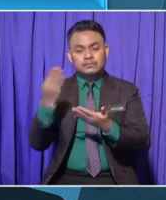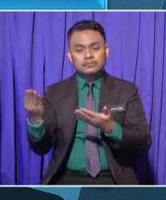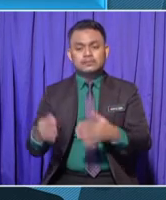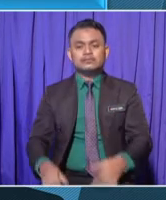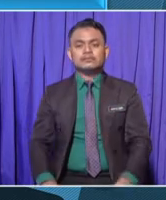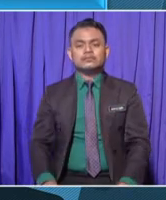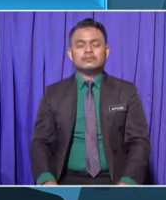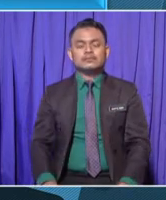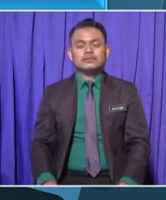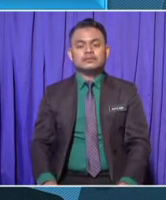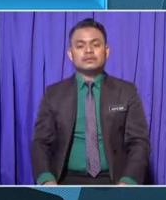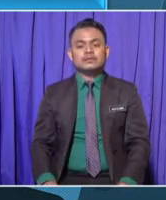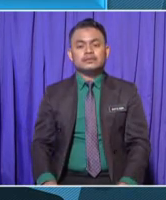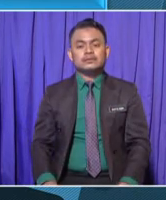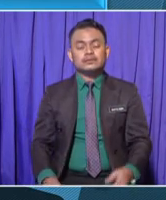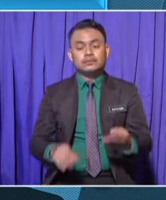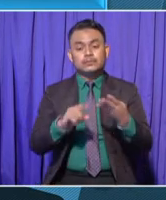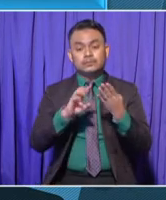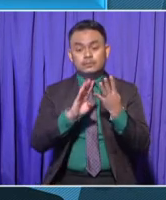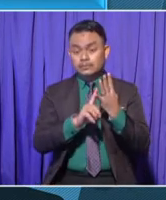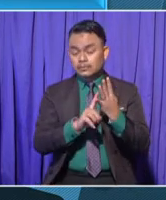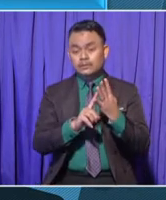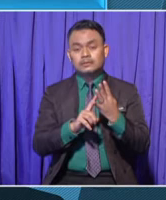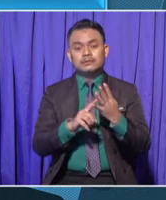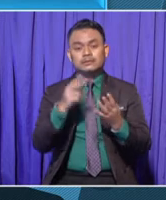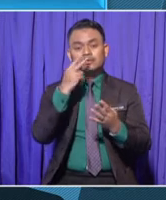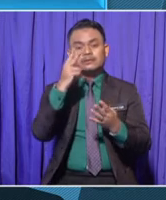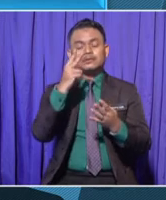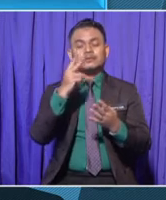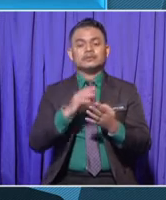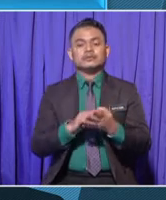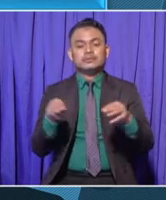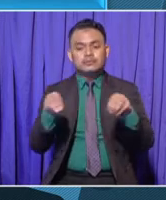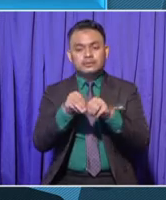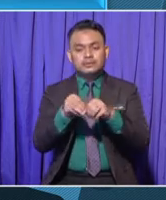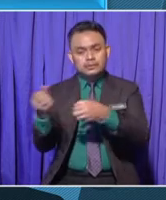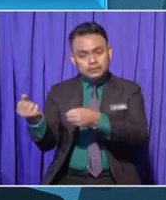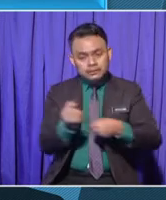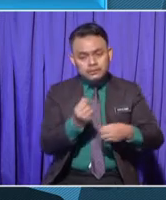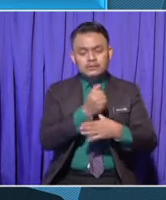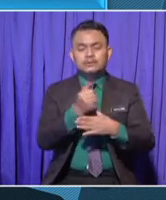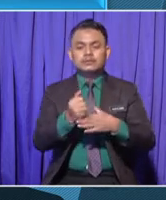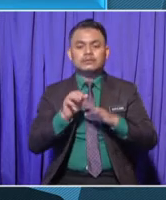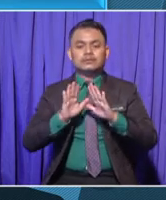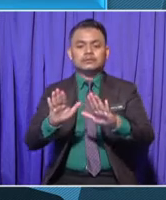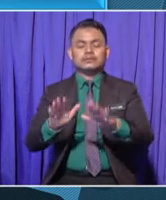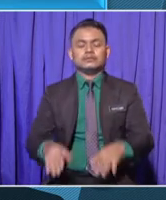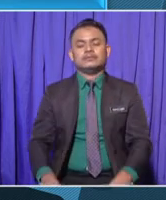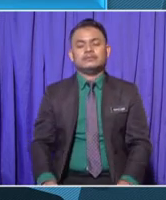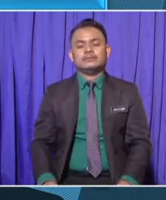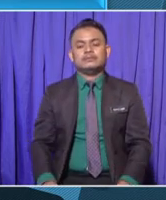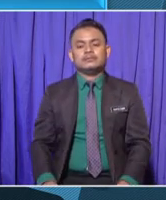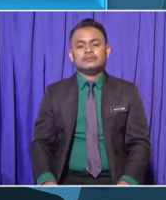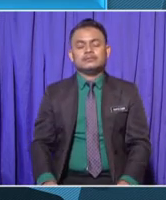the magnets attract or repels between two poles, and to determine